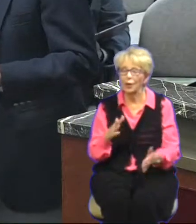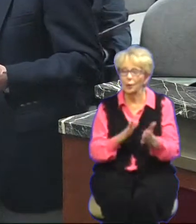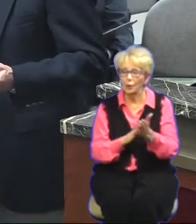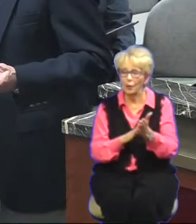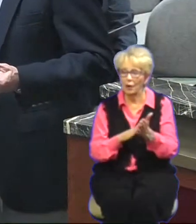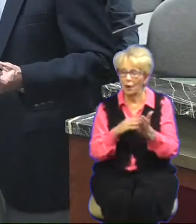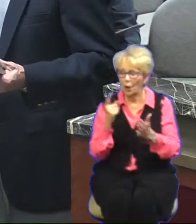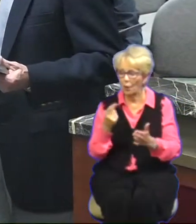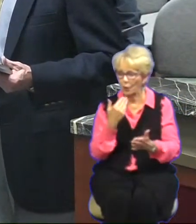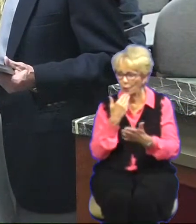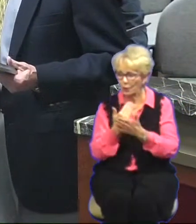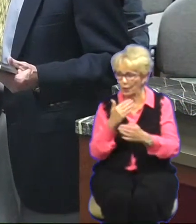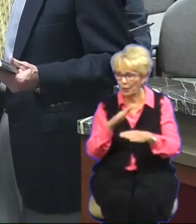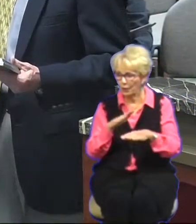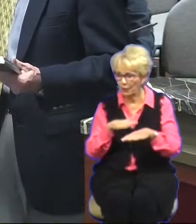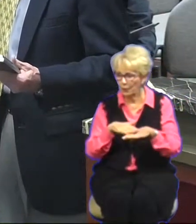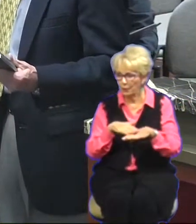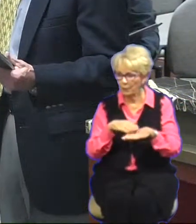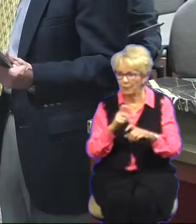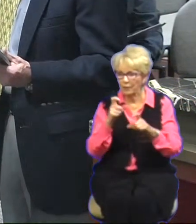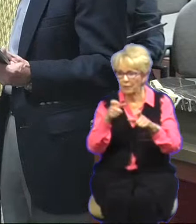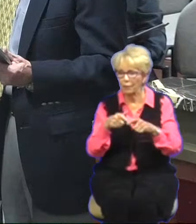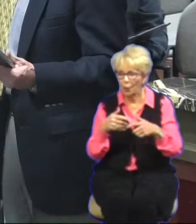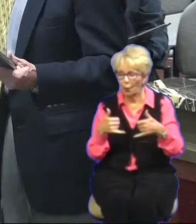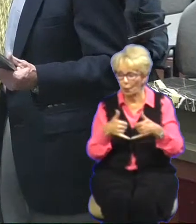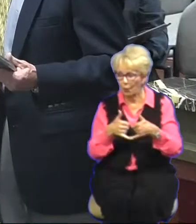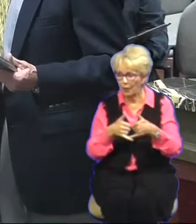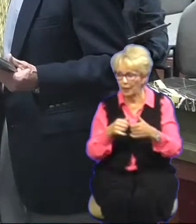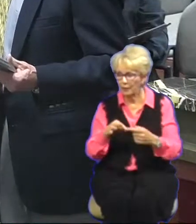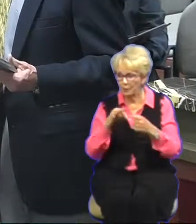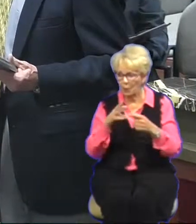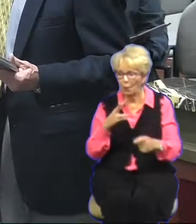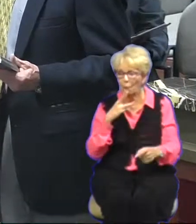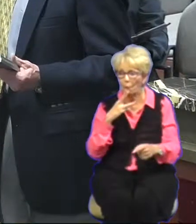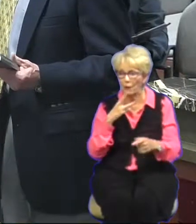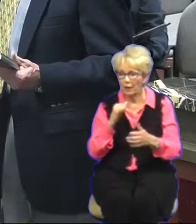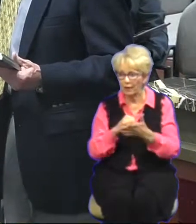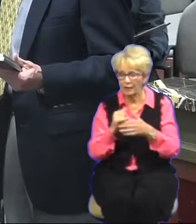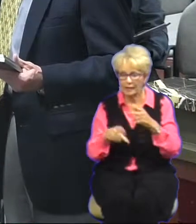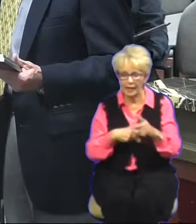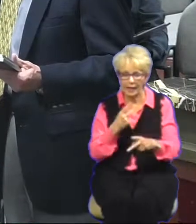It's always good to get an award, and especially one of this nature.